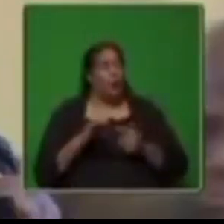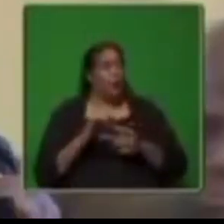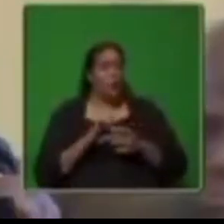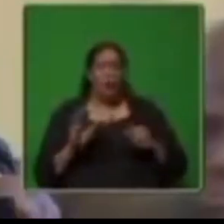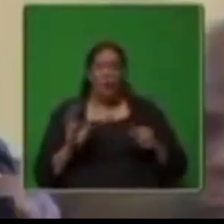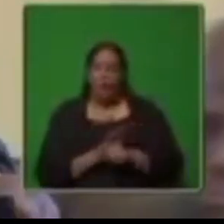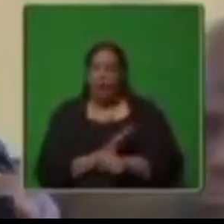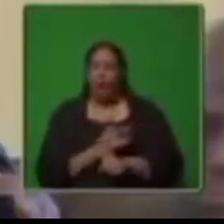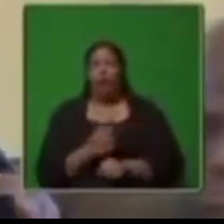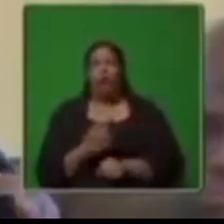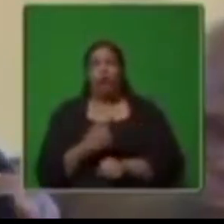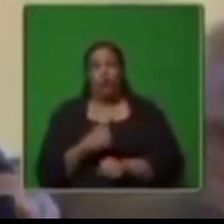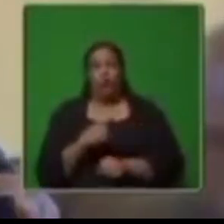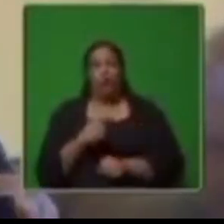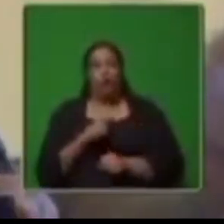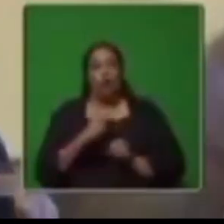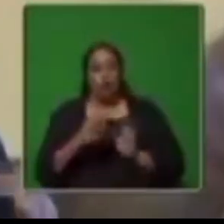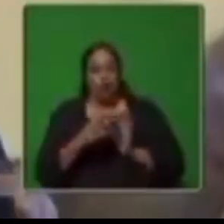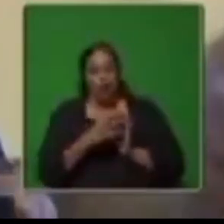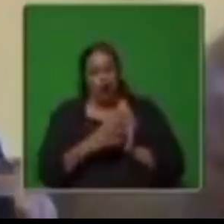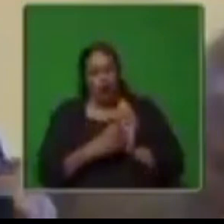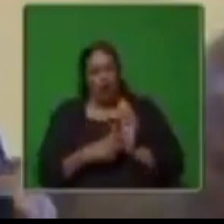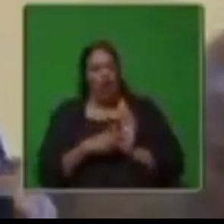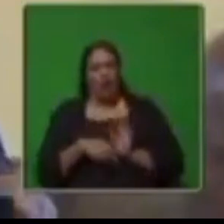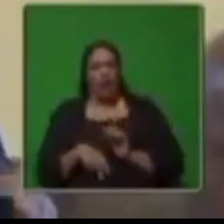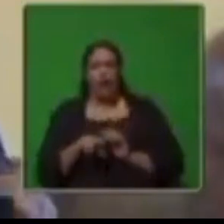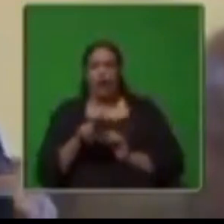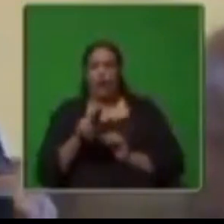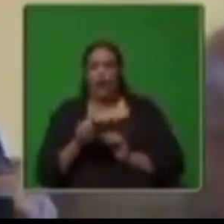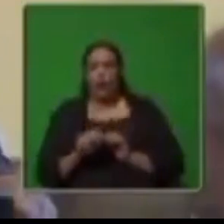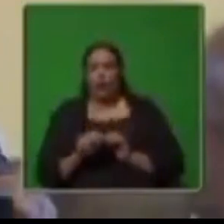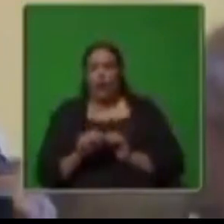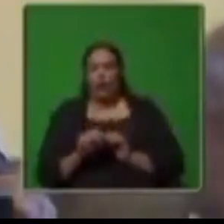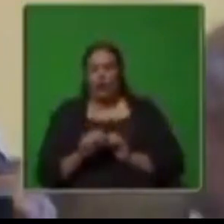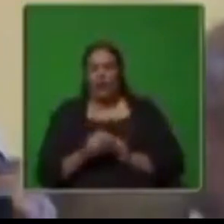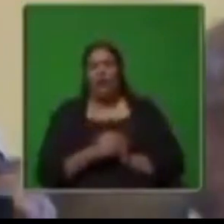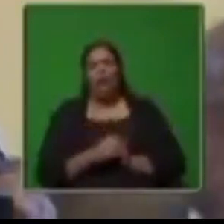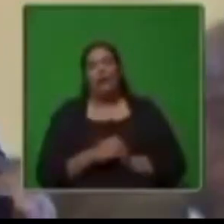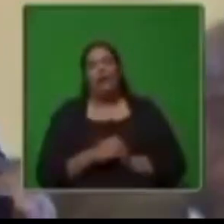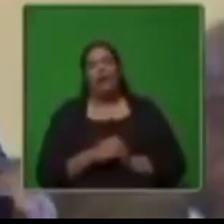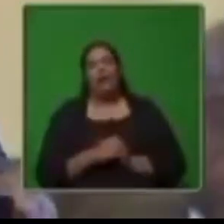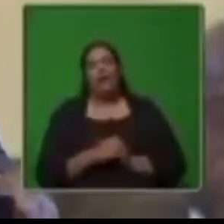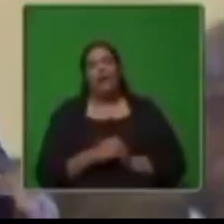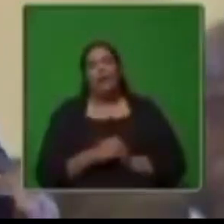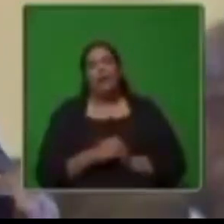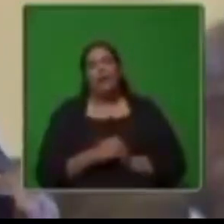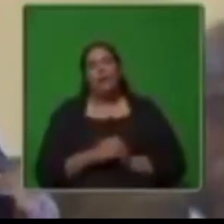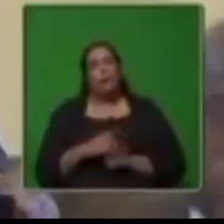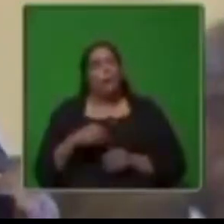committed to the articles of the United Nations,